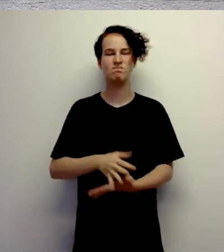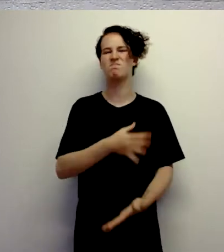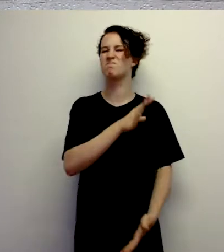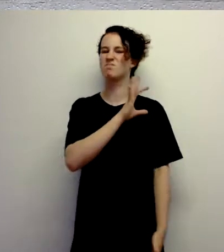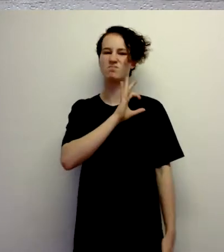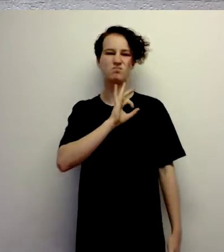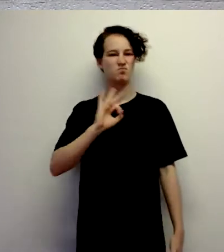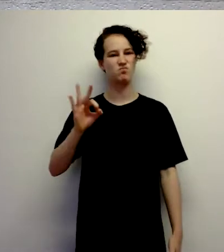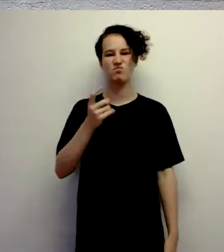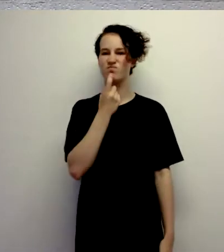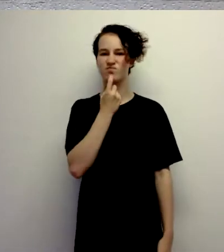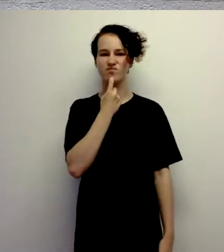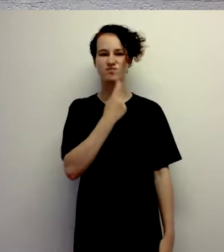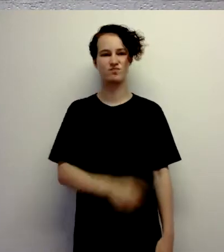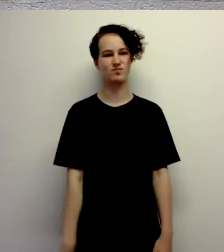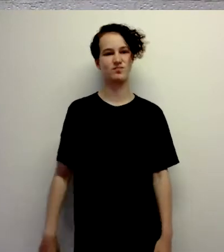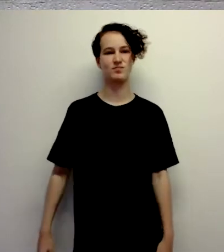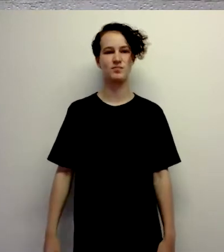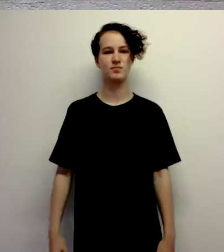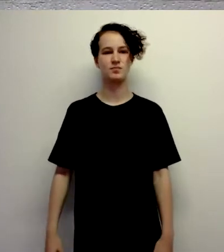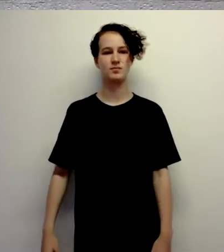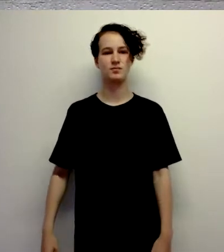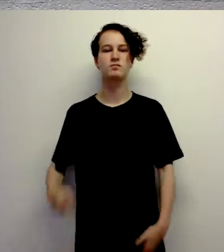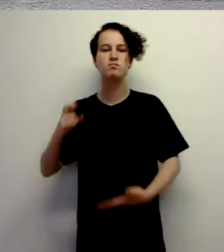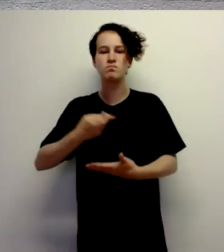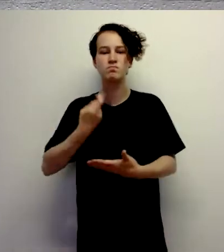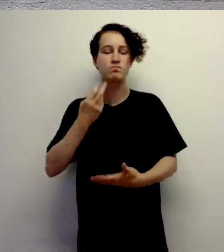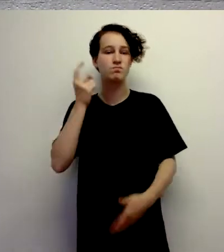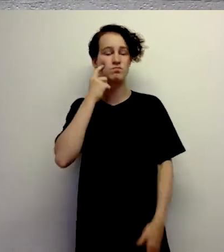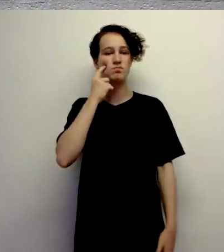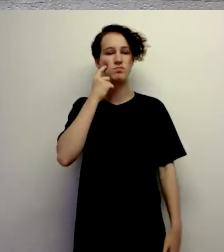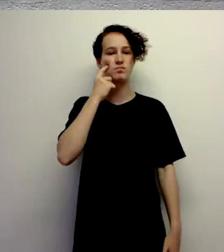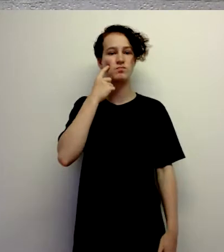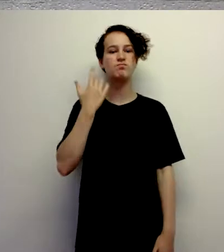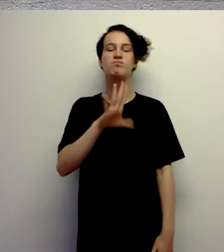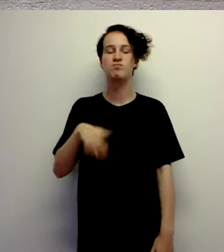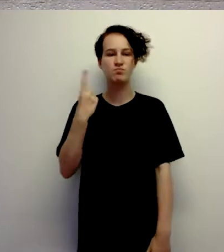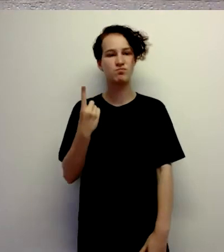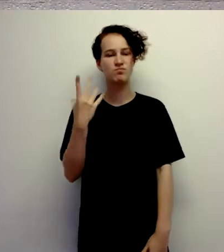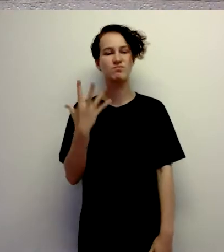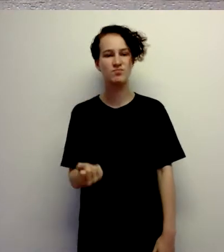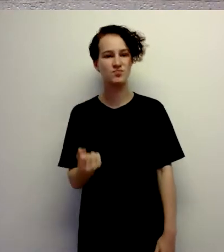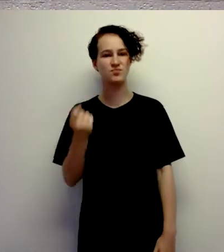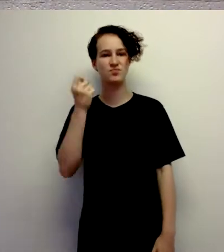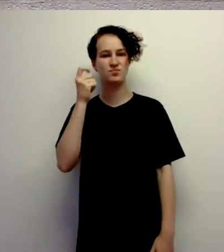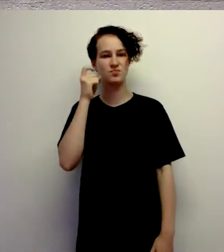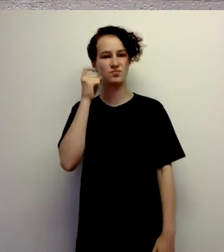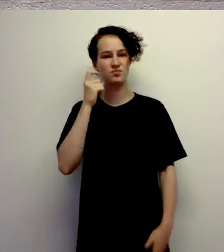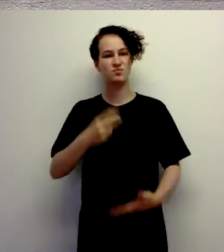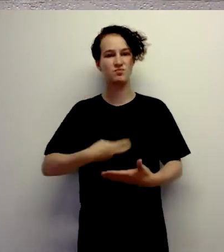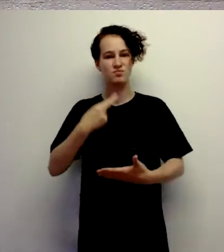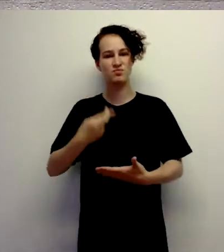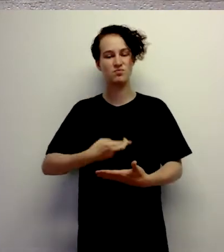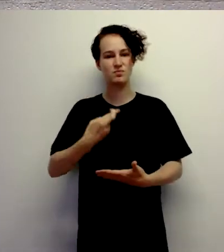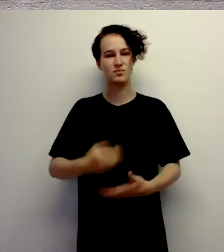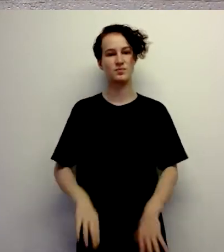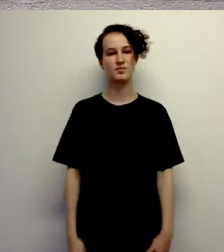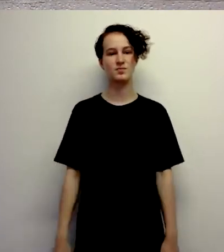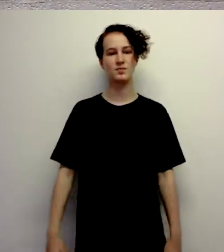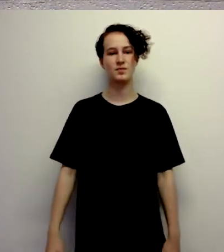like that inside. But rice is easy. Most people have rice lying around. Put it on the hard surface will help